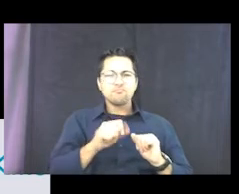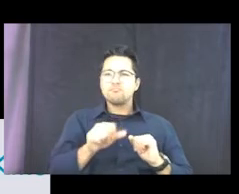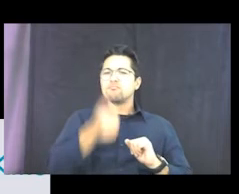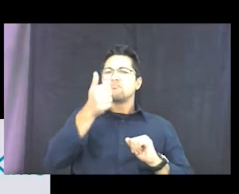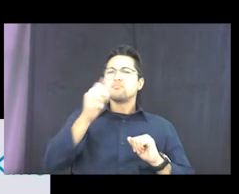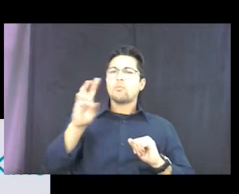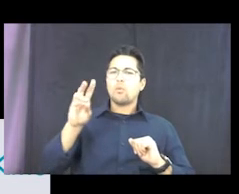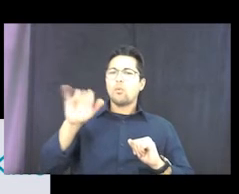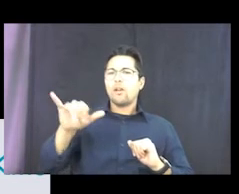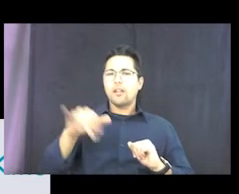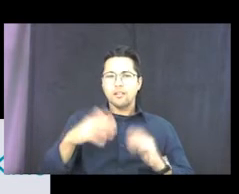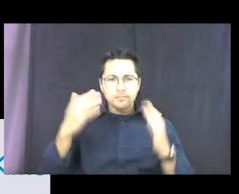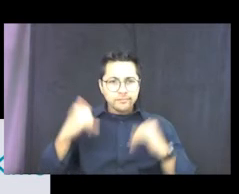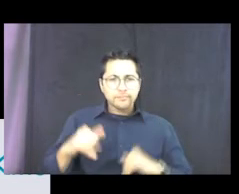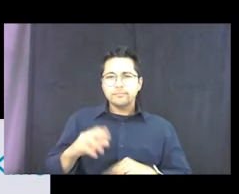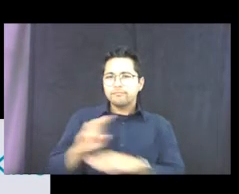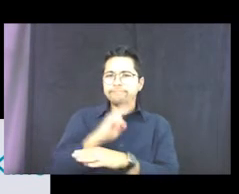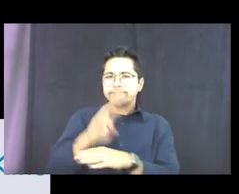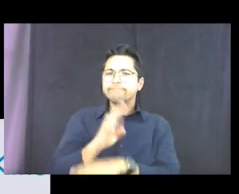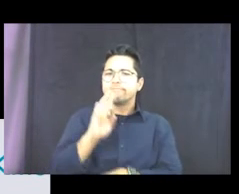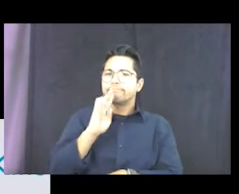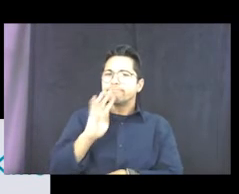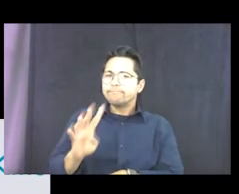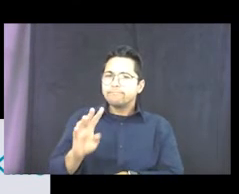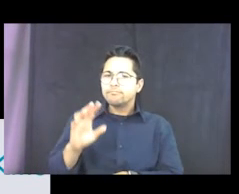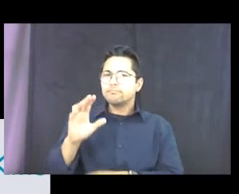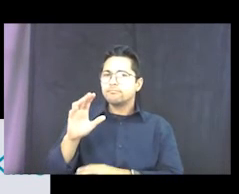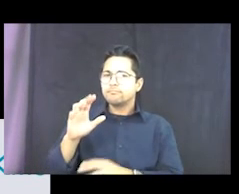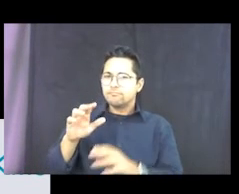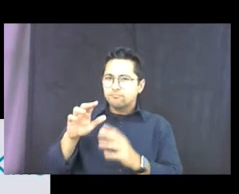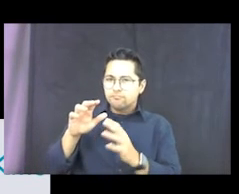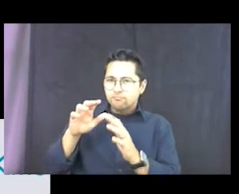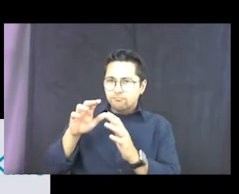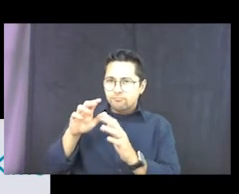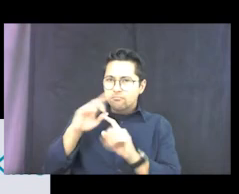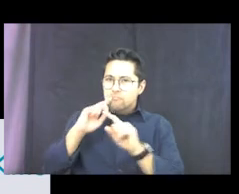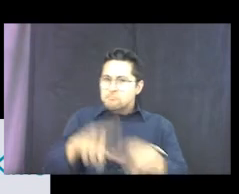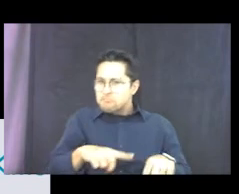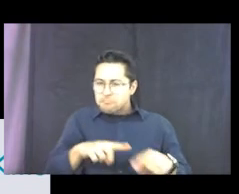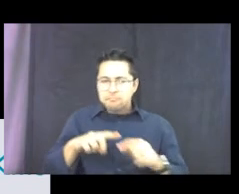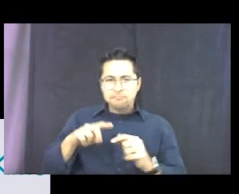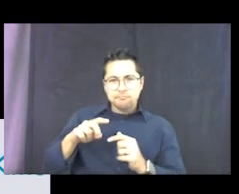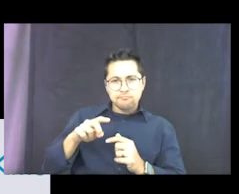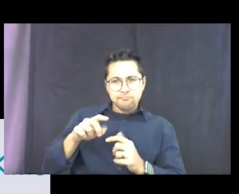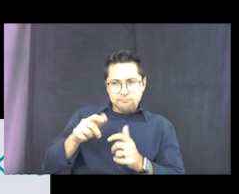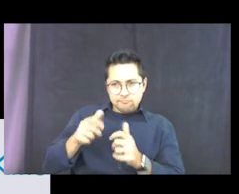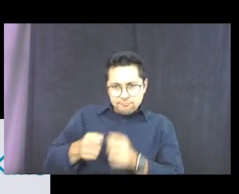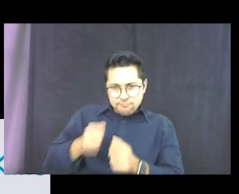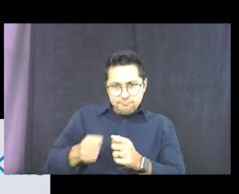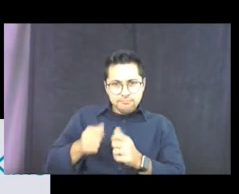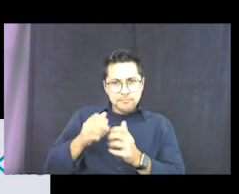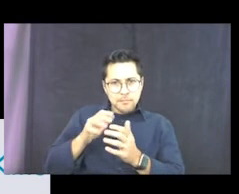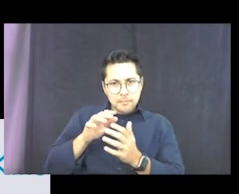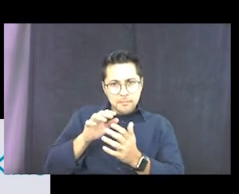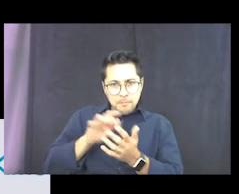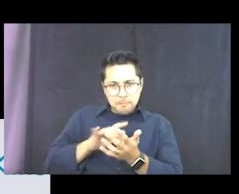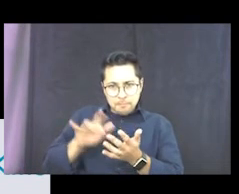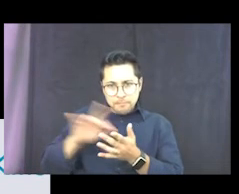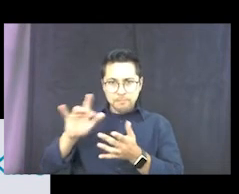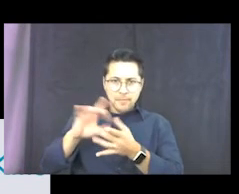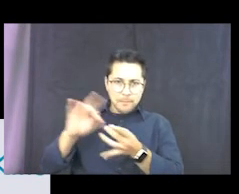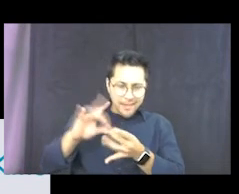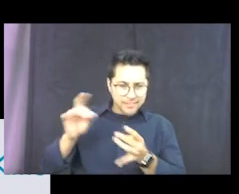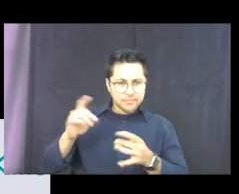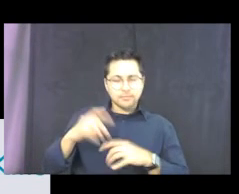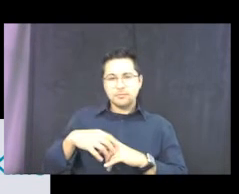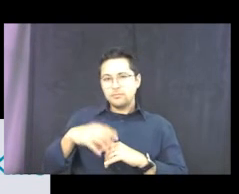way, using voice commands to type a message or to use voice commands to locate items. Working